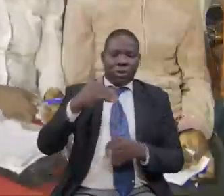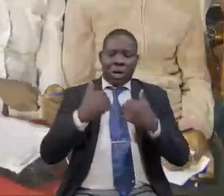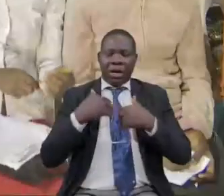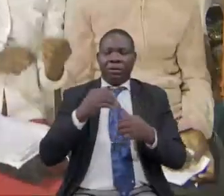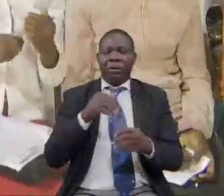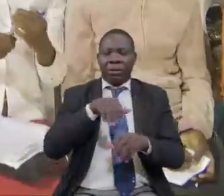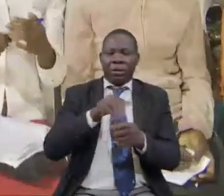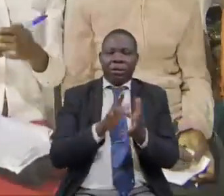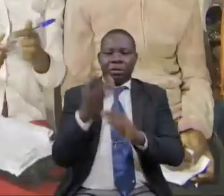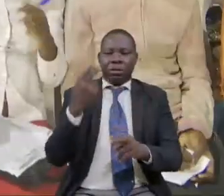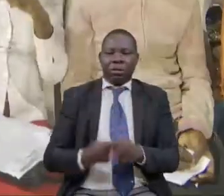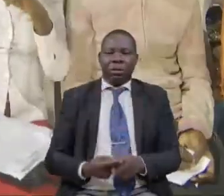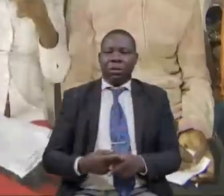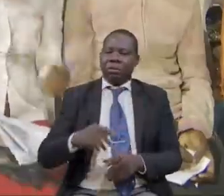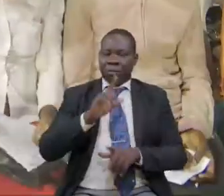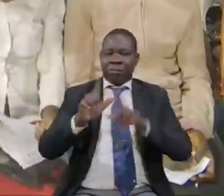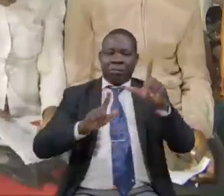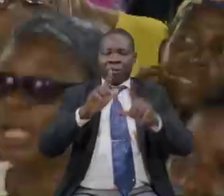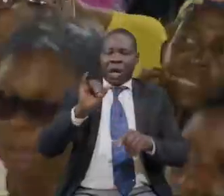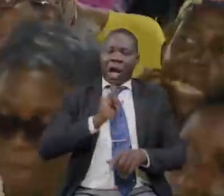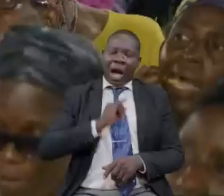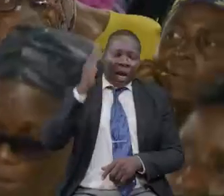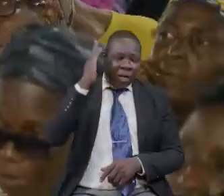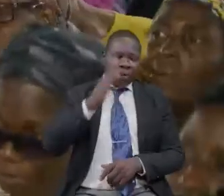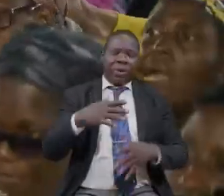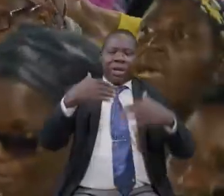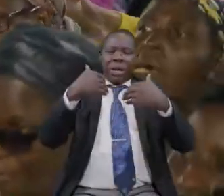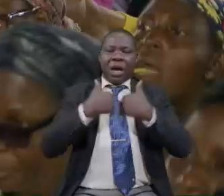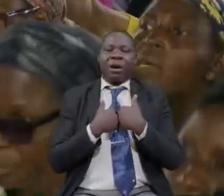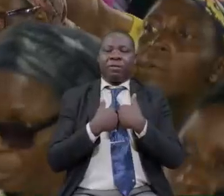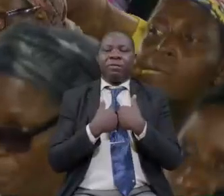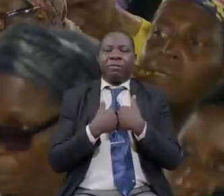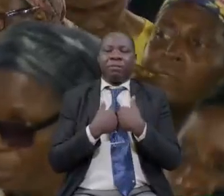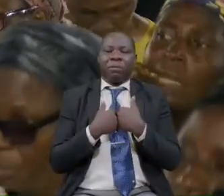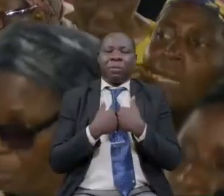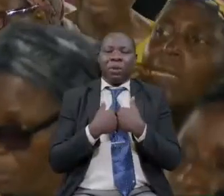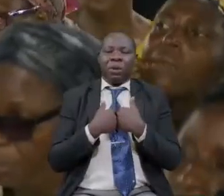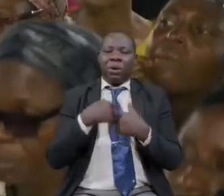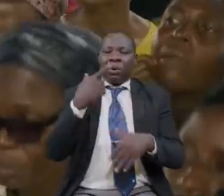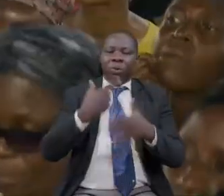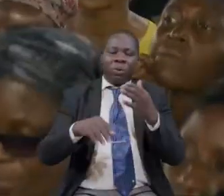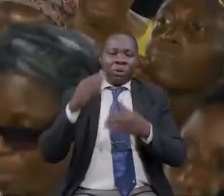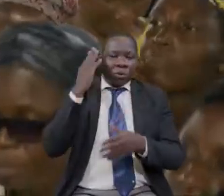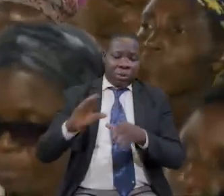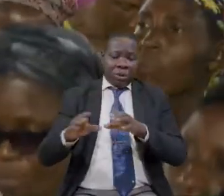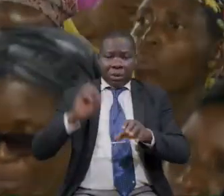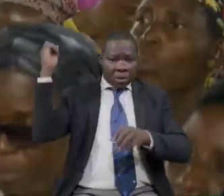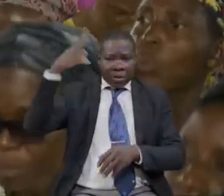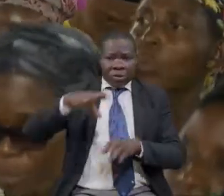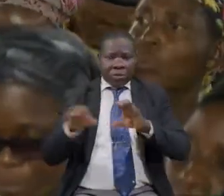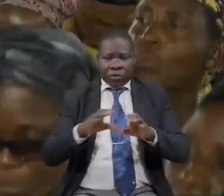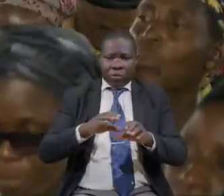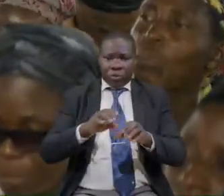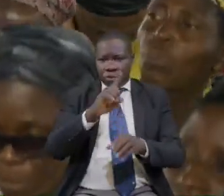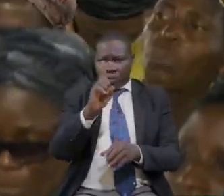have. I will have. What does grace do? Grace makes